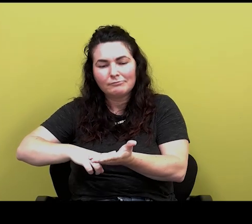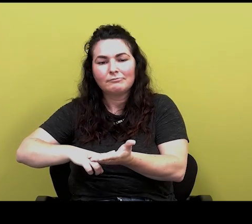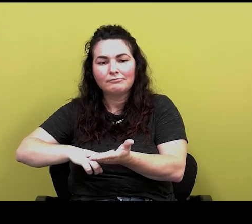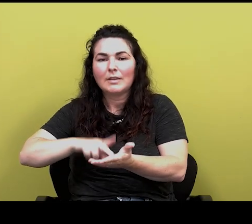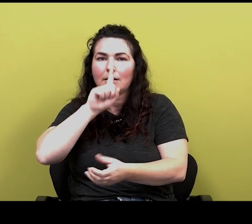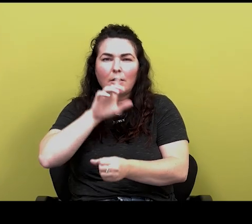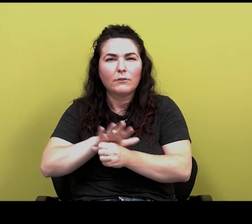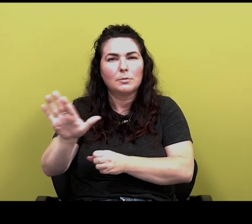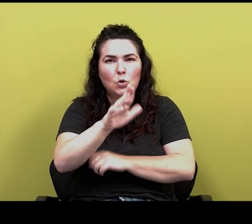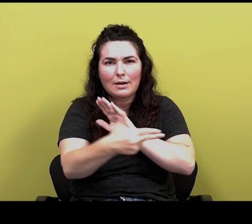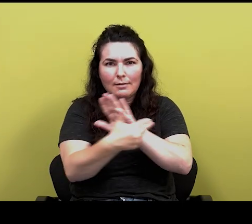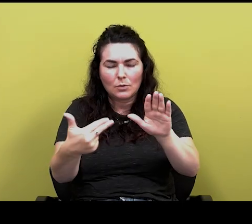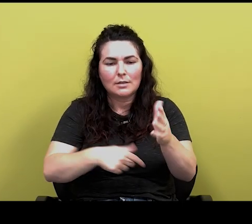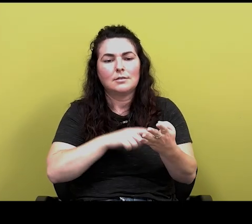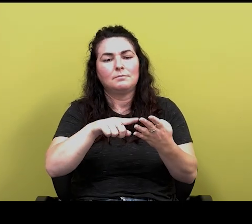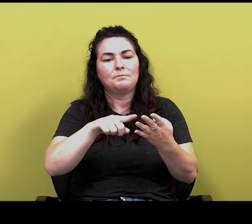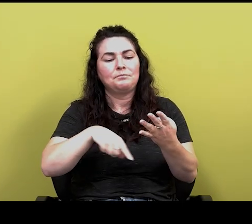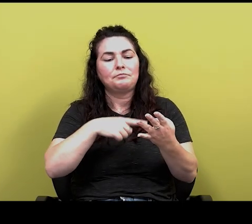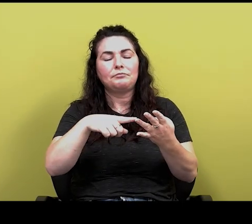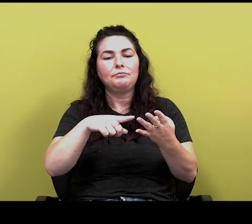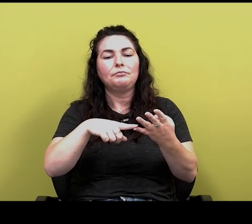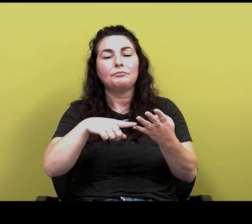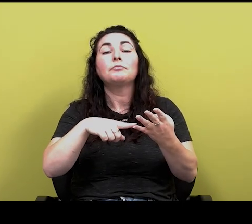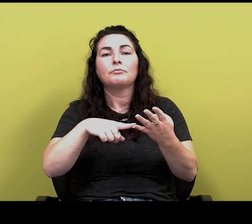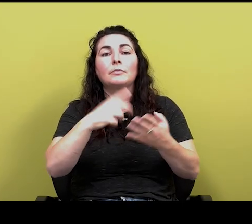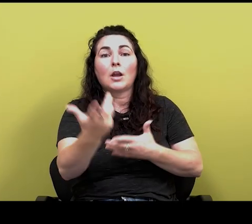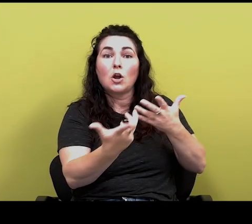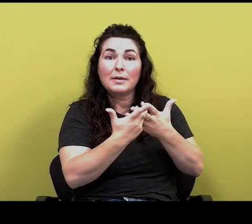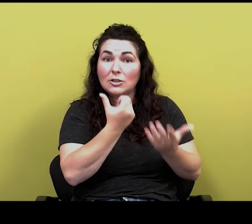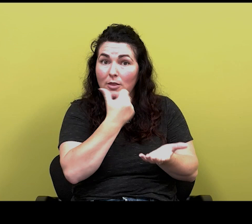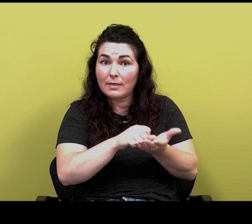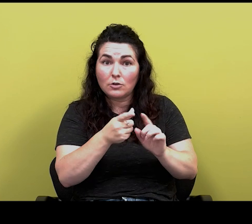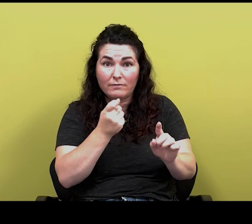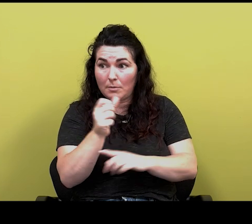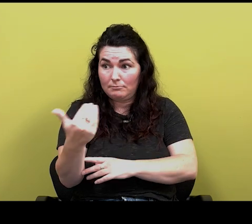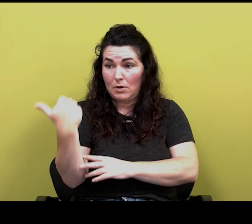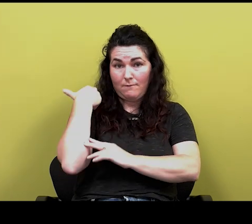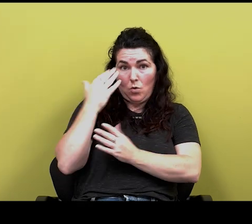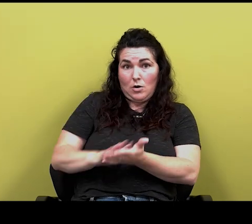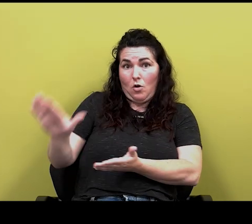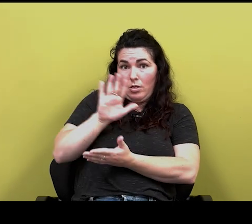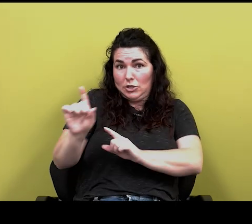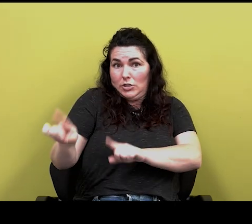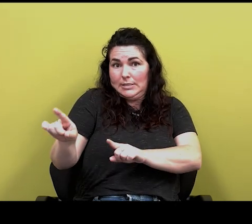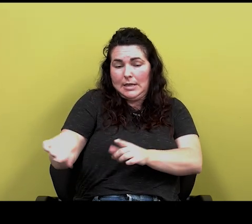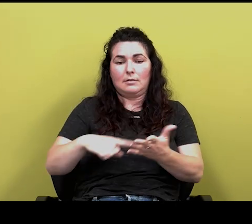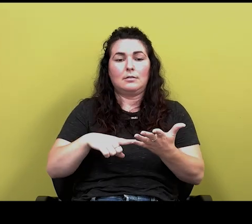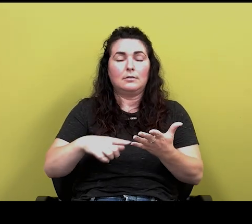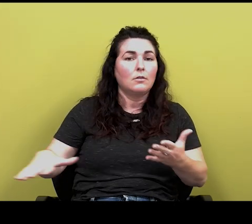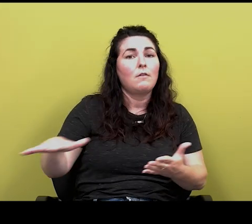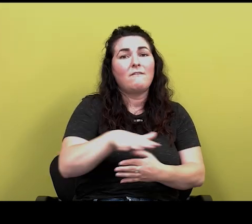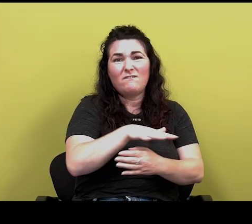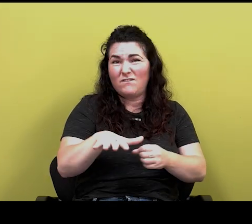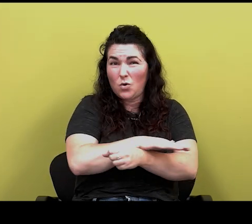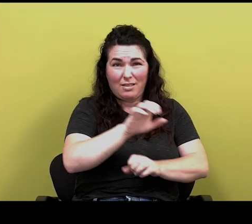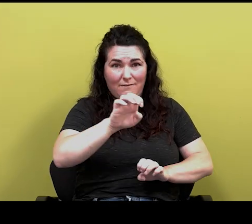and confirms a diagnosis, an accommodation letter from a previous post-secondary institution, a full